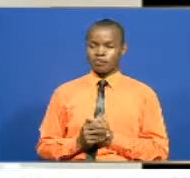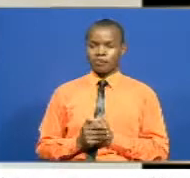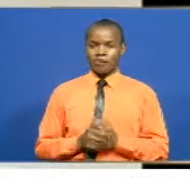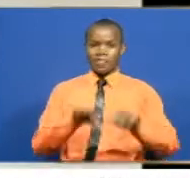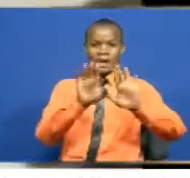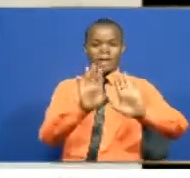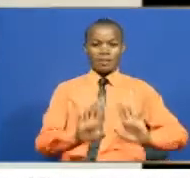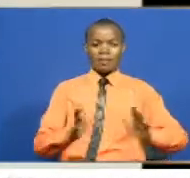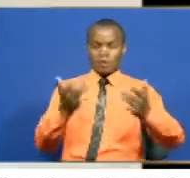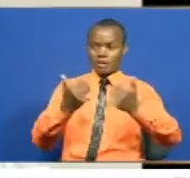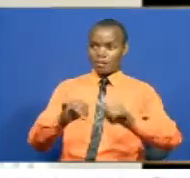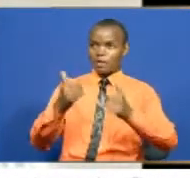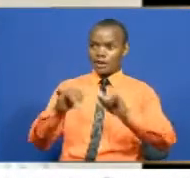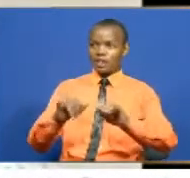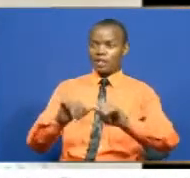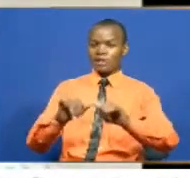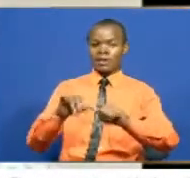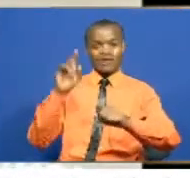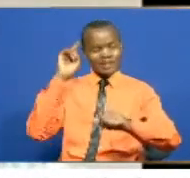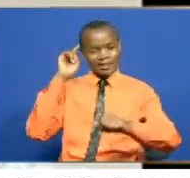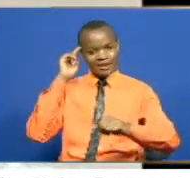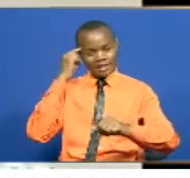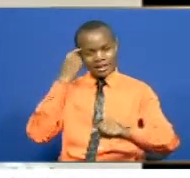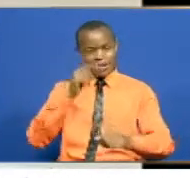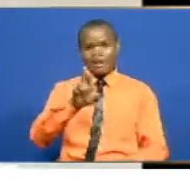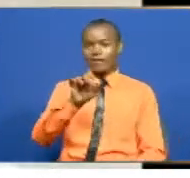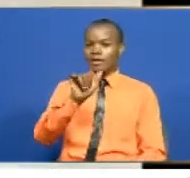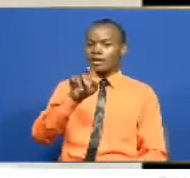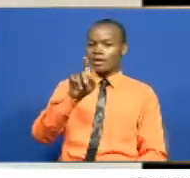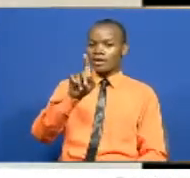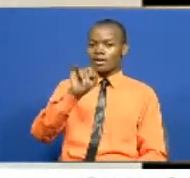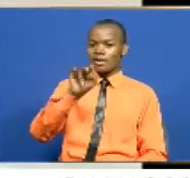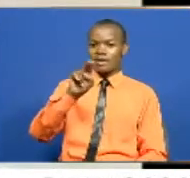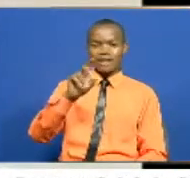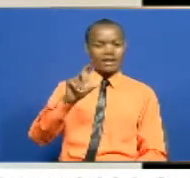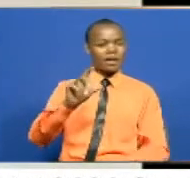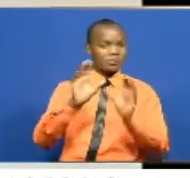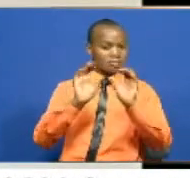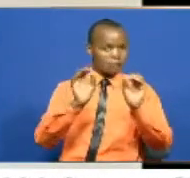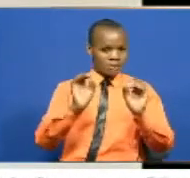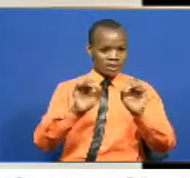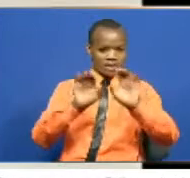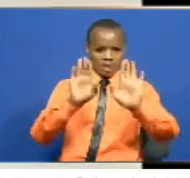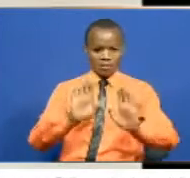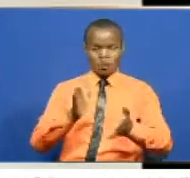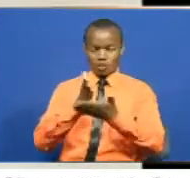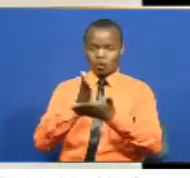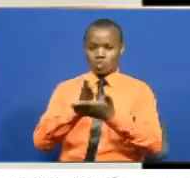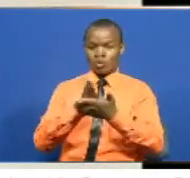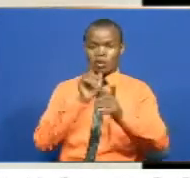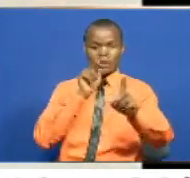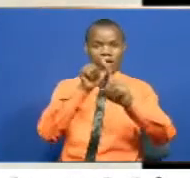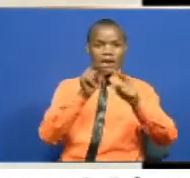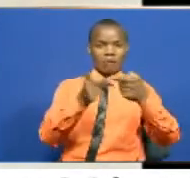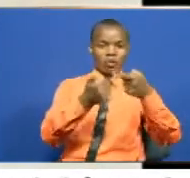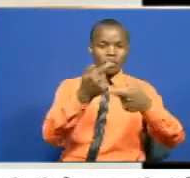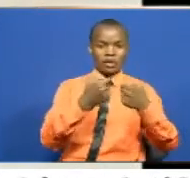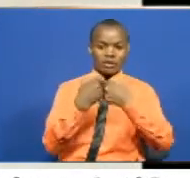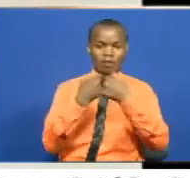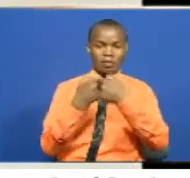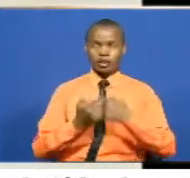Don't think about ranking only, but we have to work to win the match in the